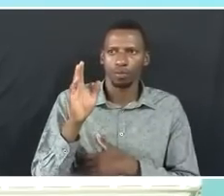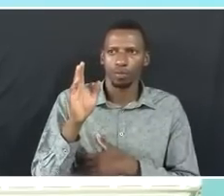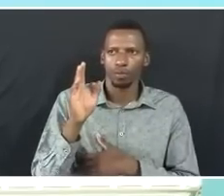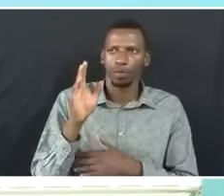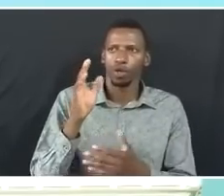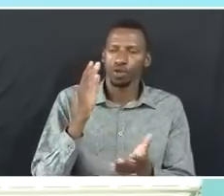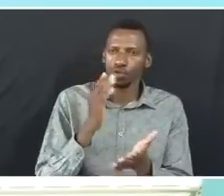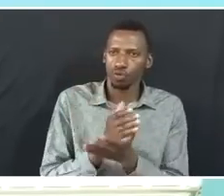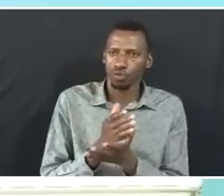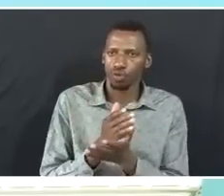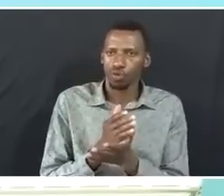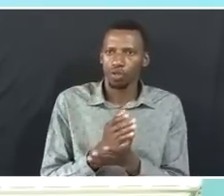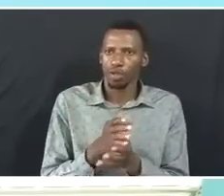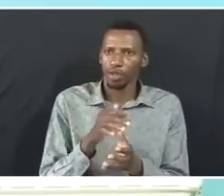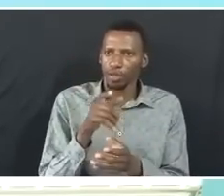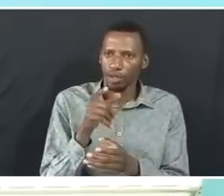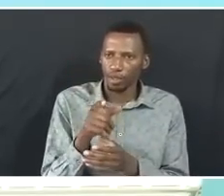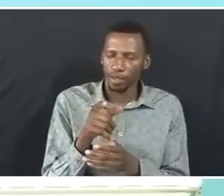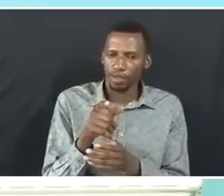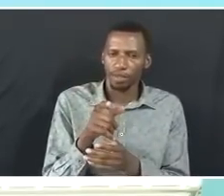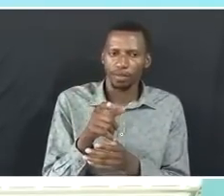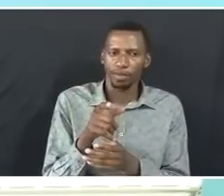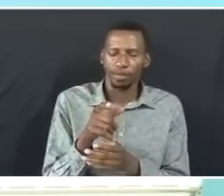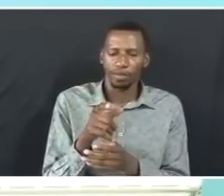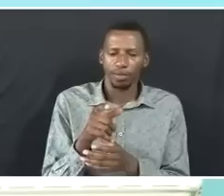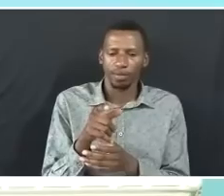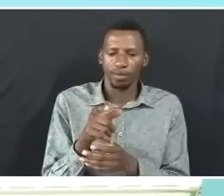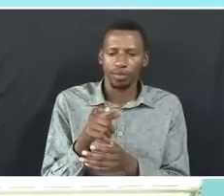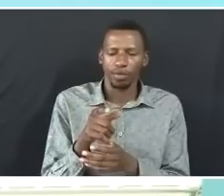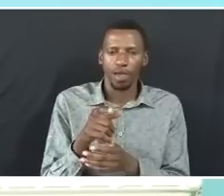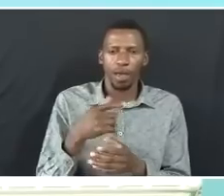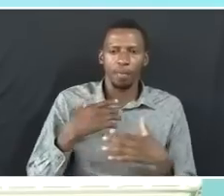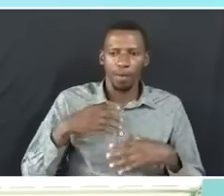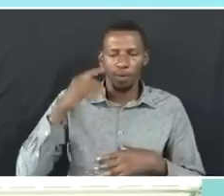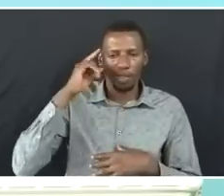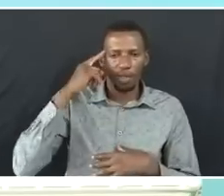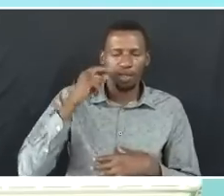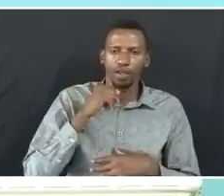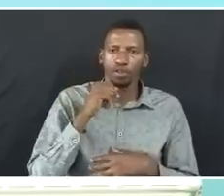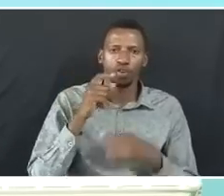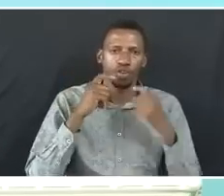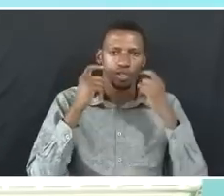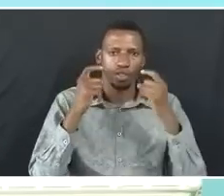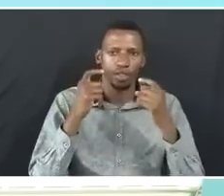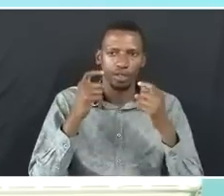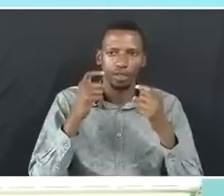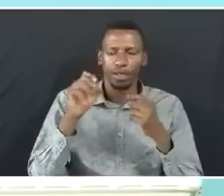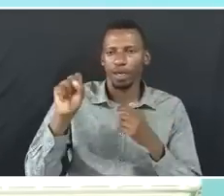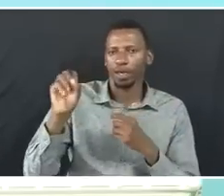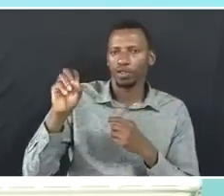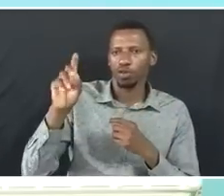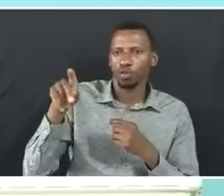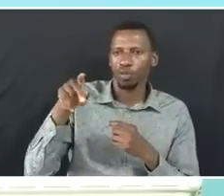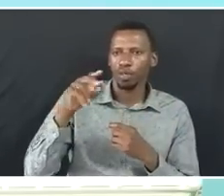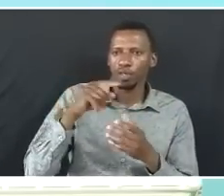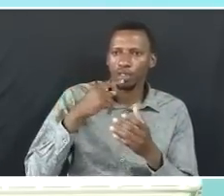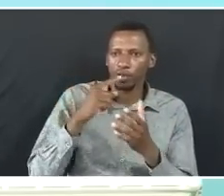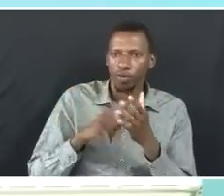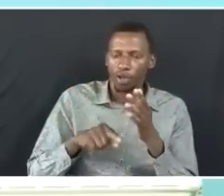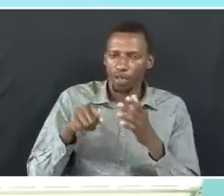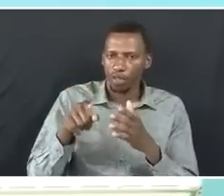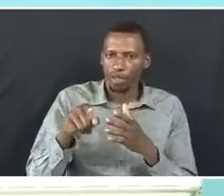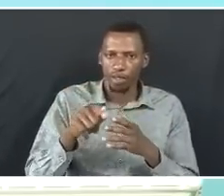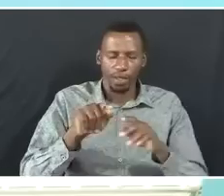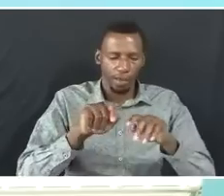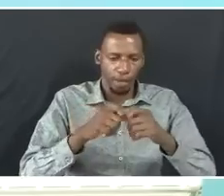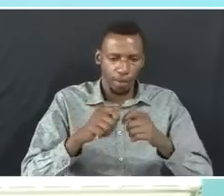that it had ceased to be regarded as sin. SOP says it was a violation